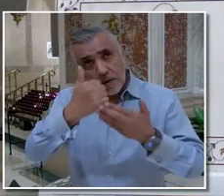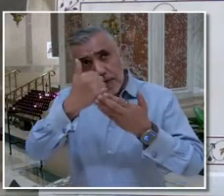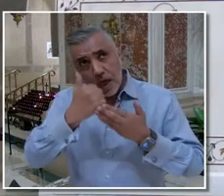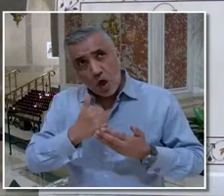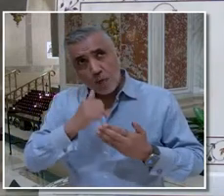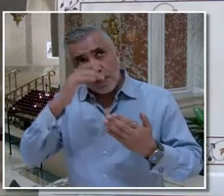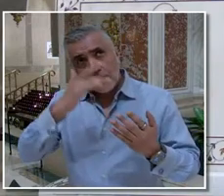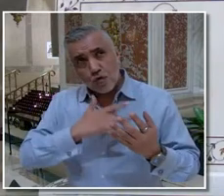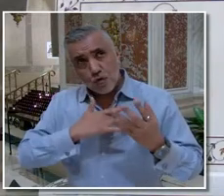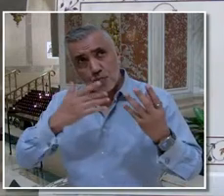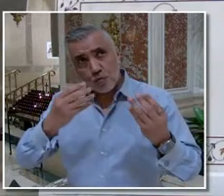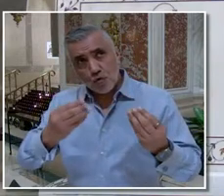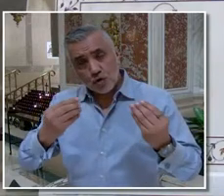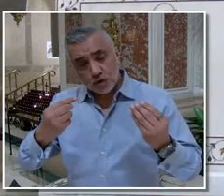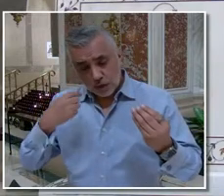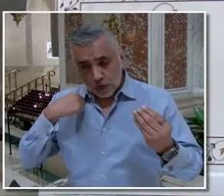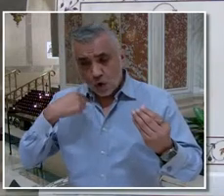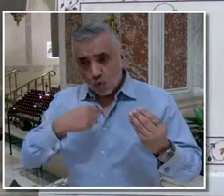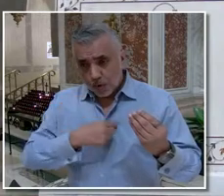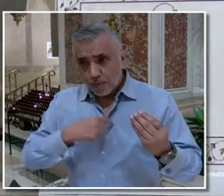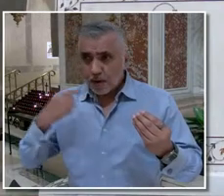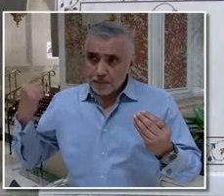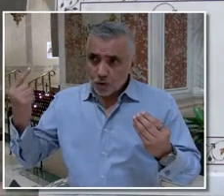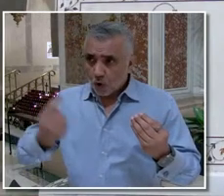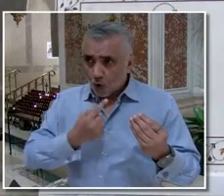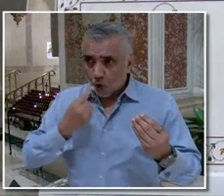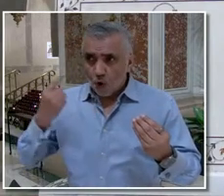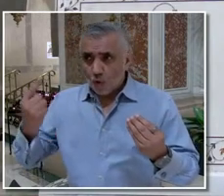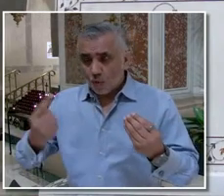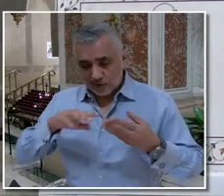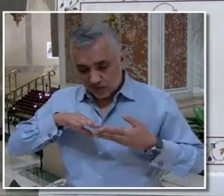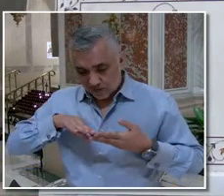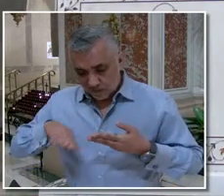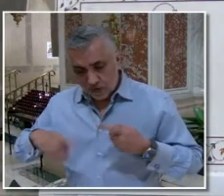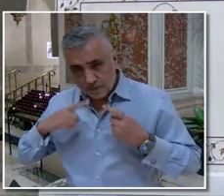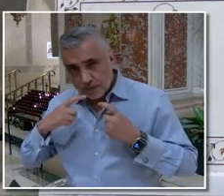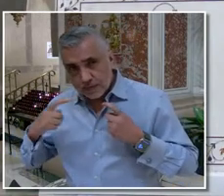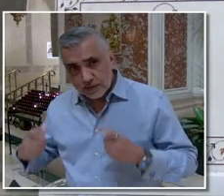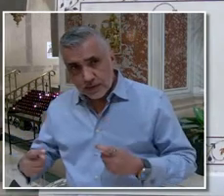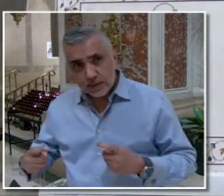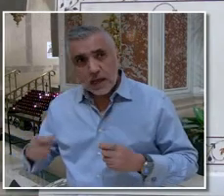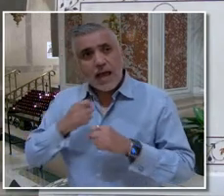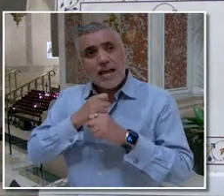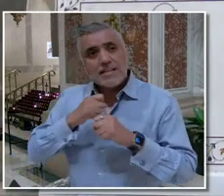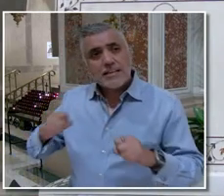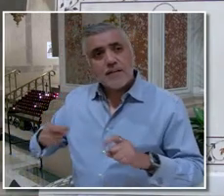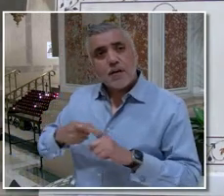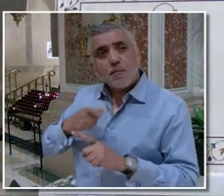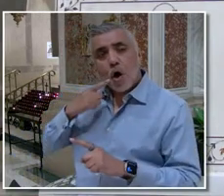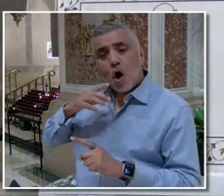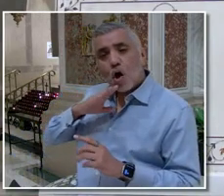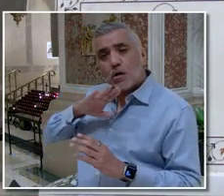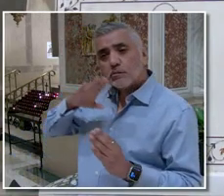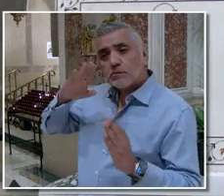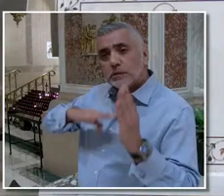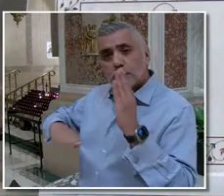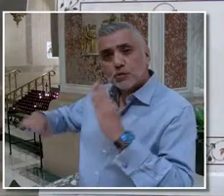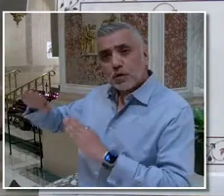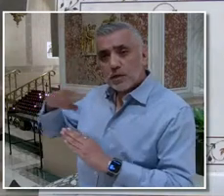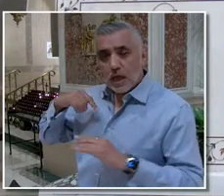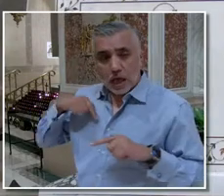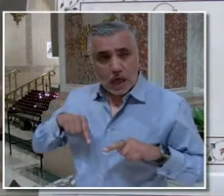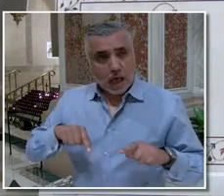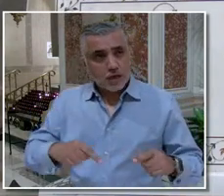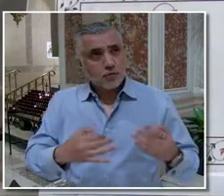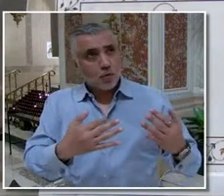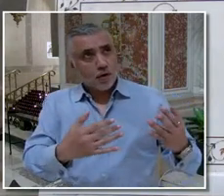your mercy, we may be always free from sin and safe from all distress, as we